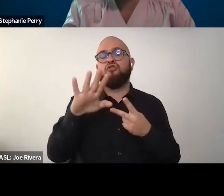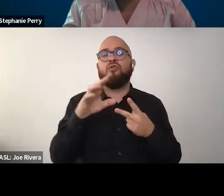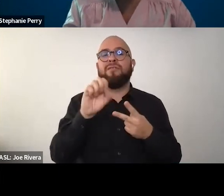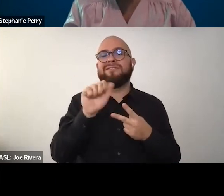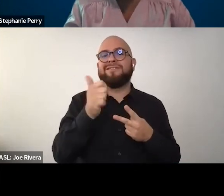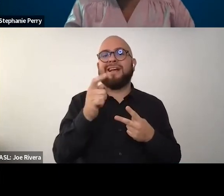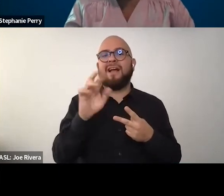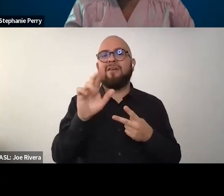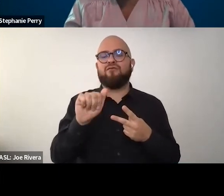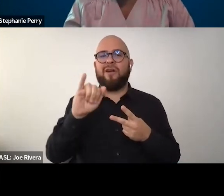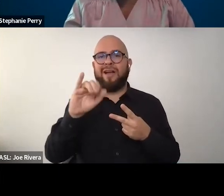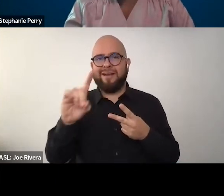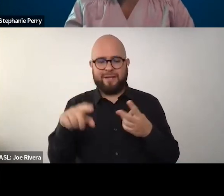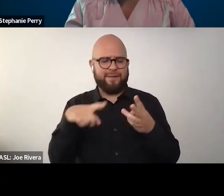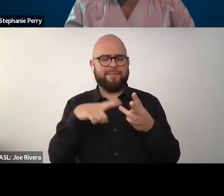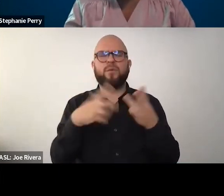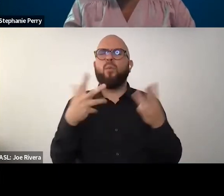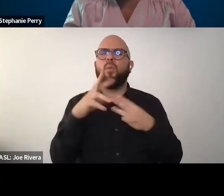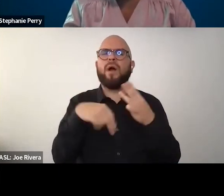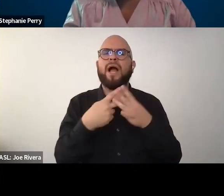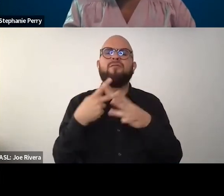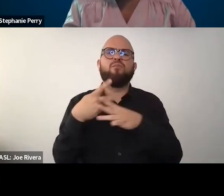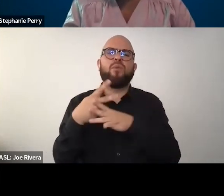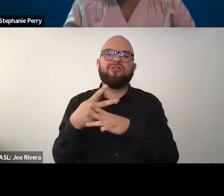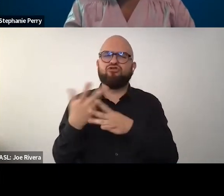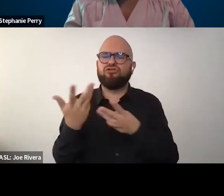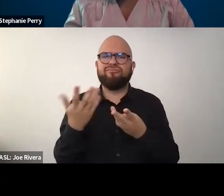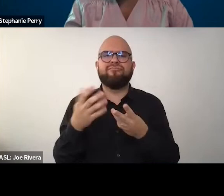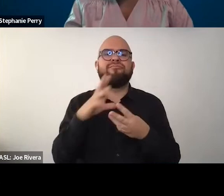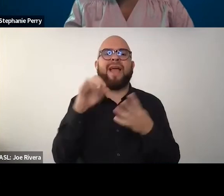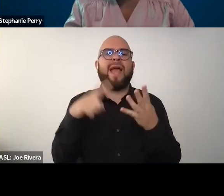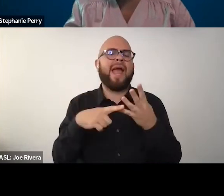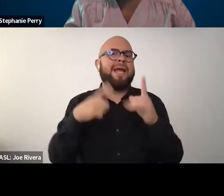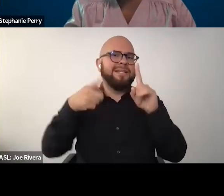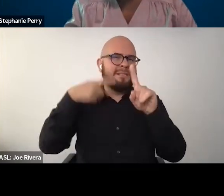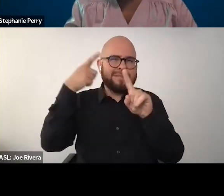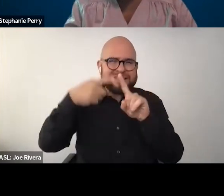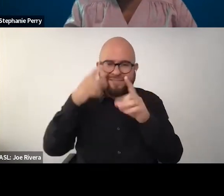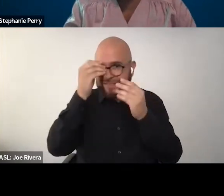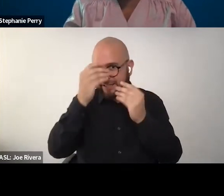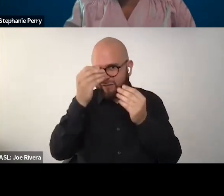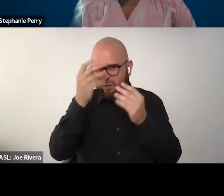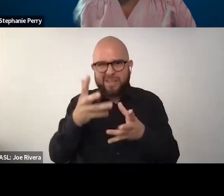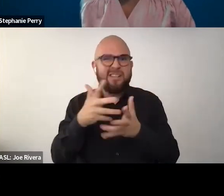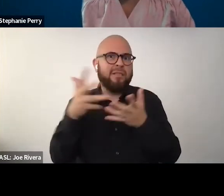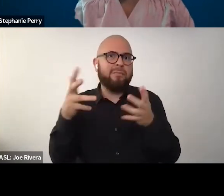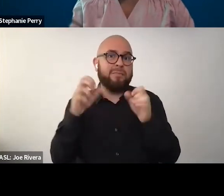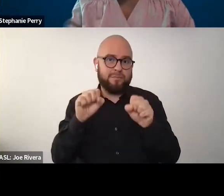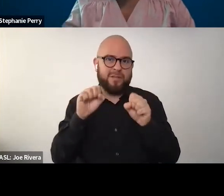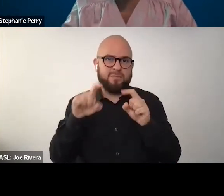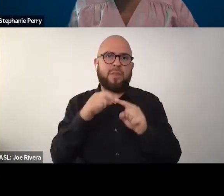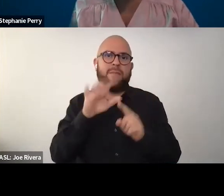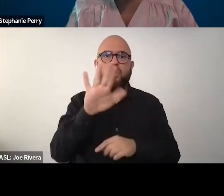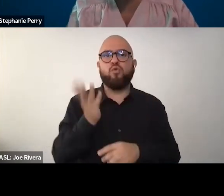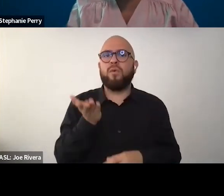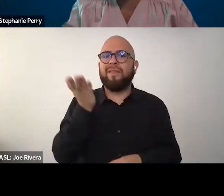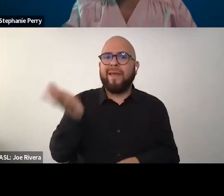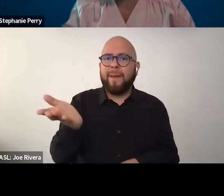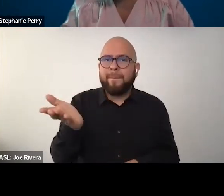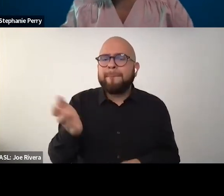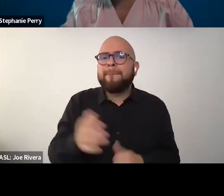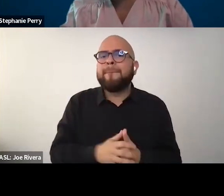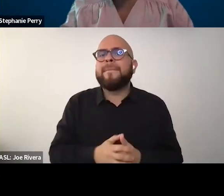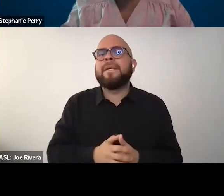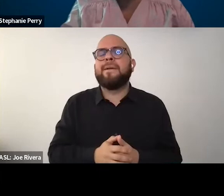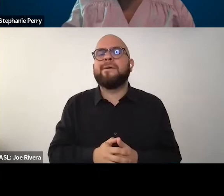of production that it is, and as many specifics as possible regarding the claim. This could basically be what